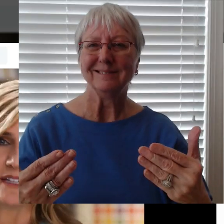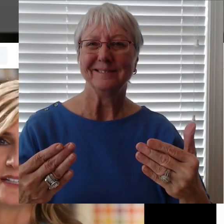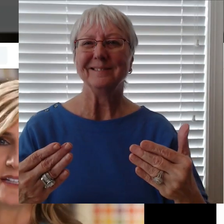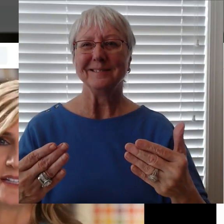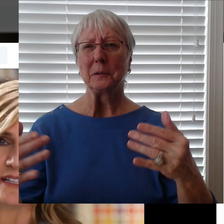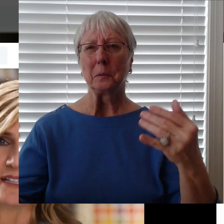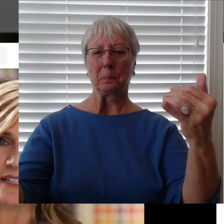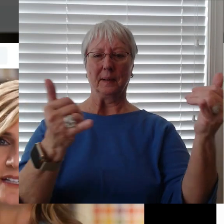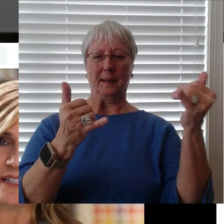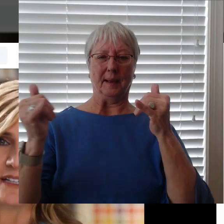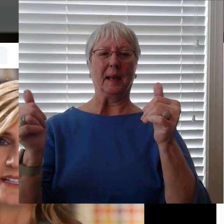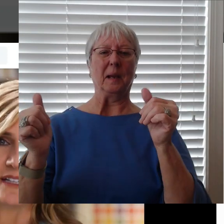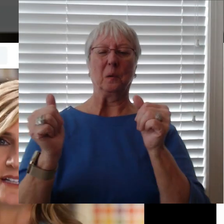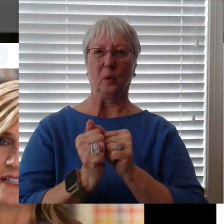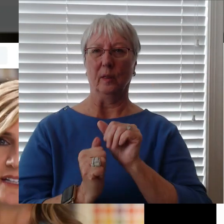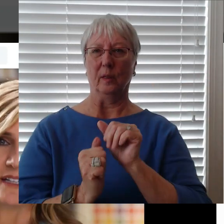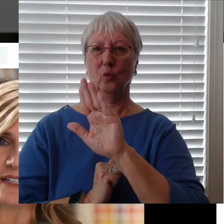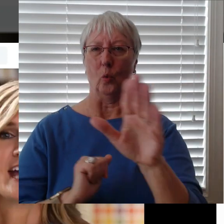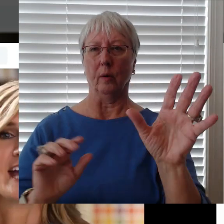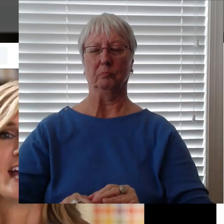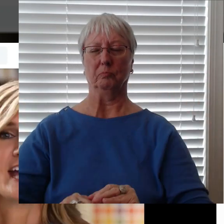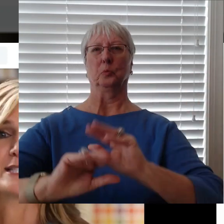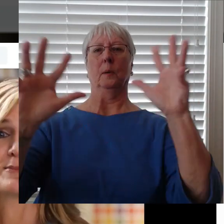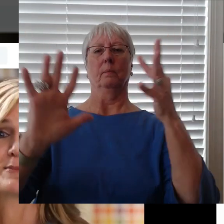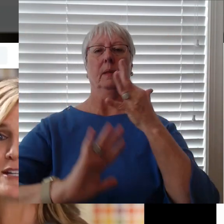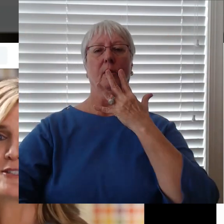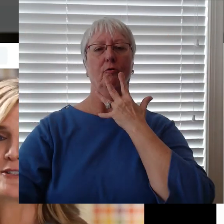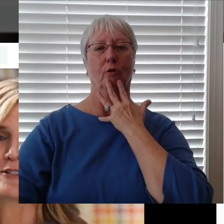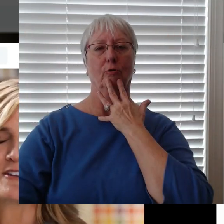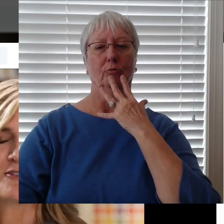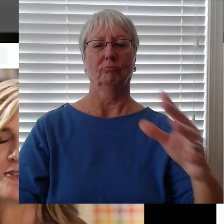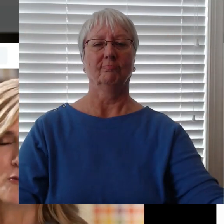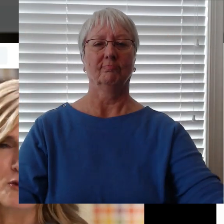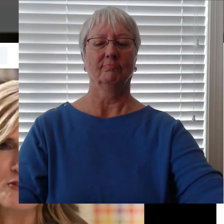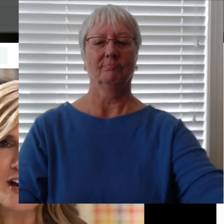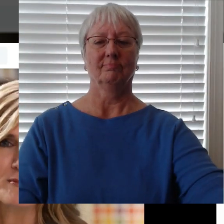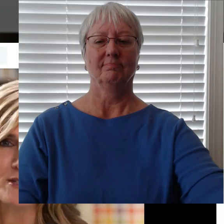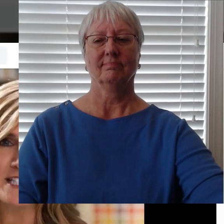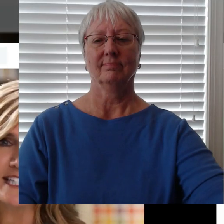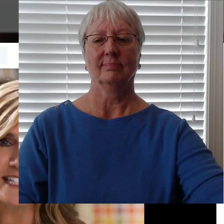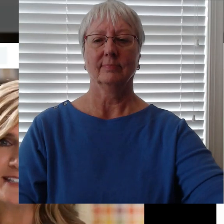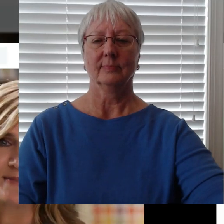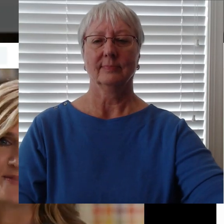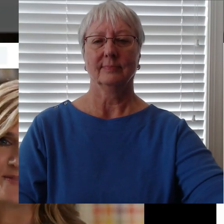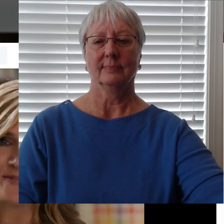and express yourself with vibrancy.